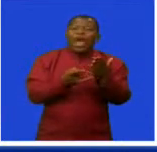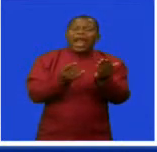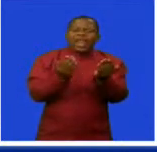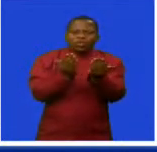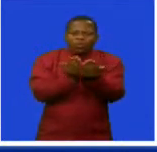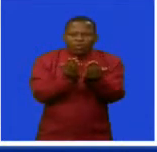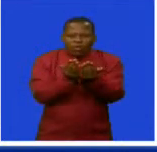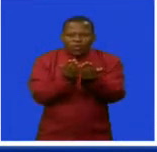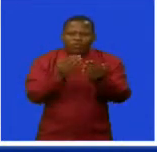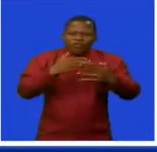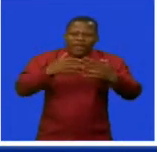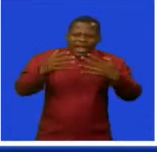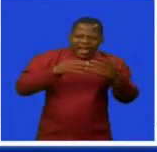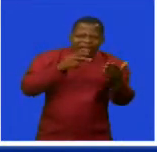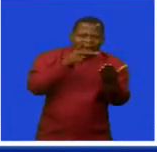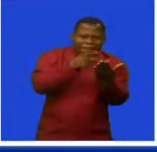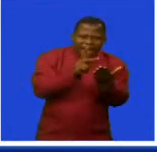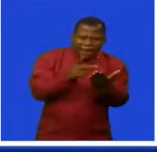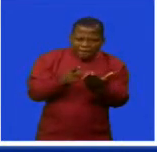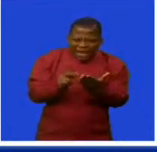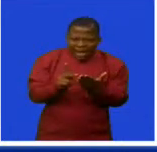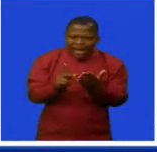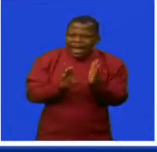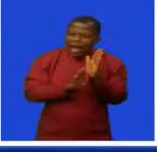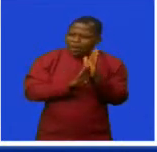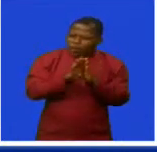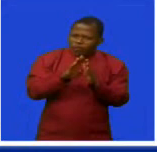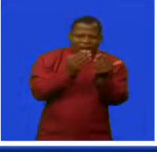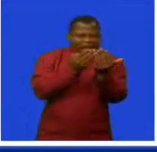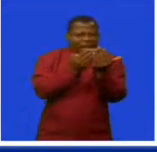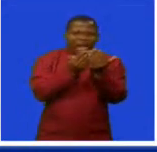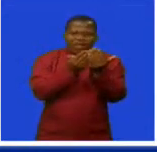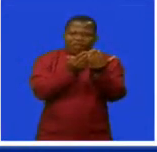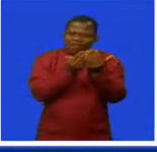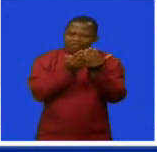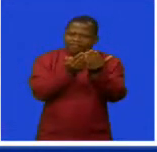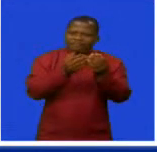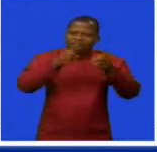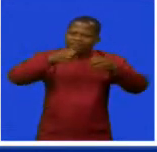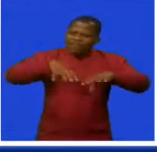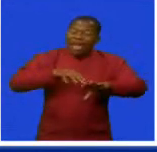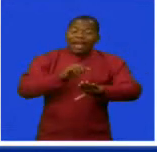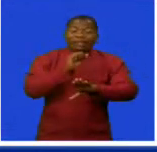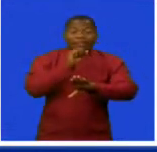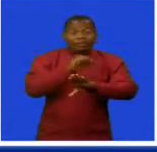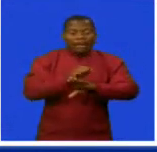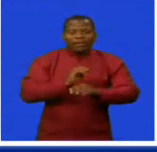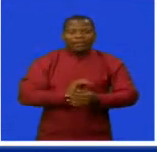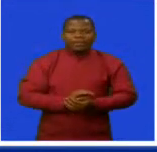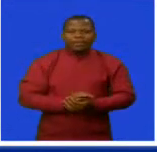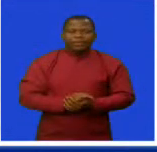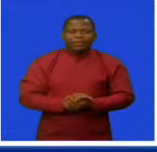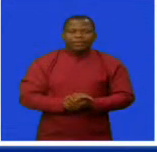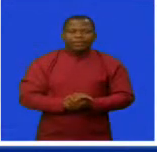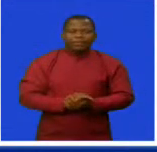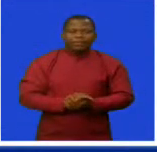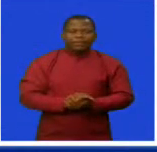look like learning centers. There are no more learning centers now, as I speak.